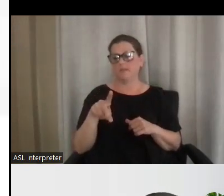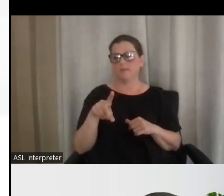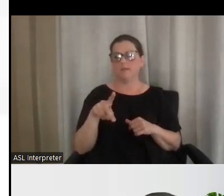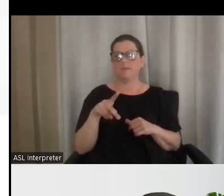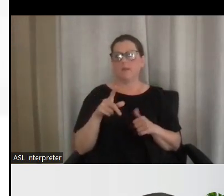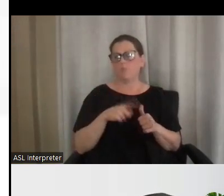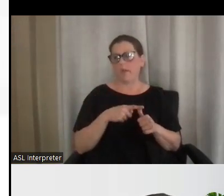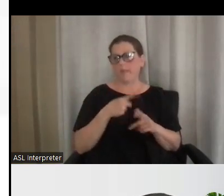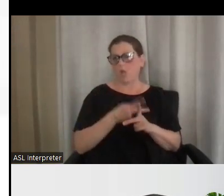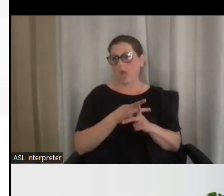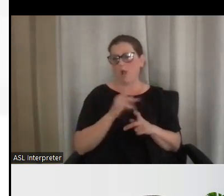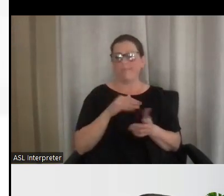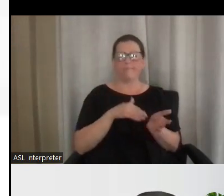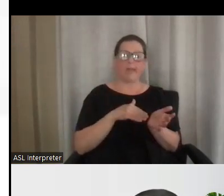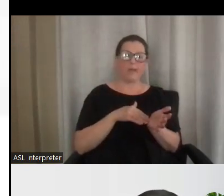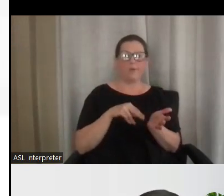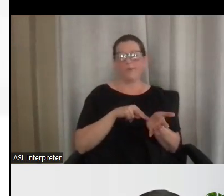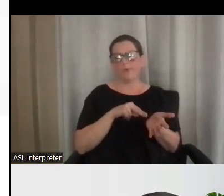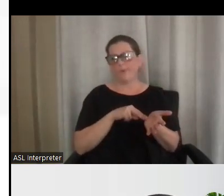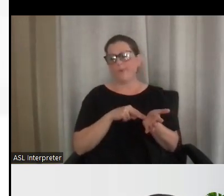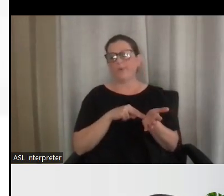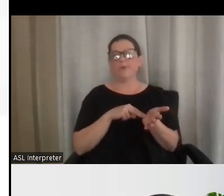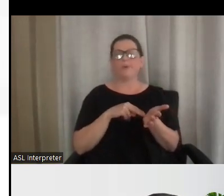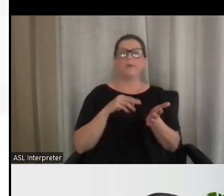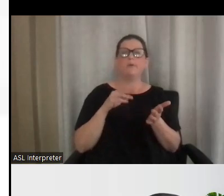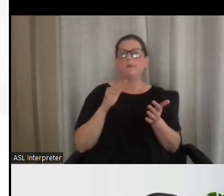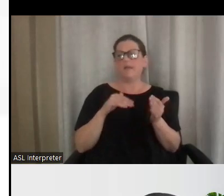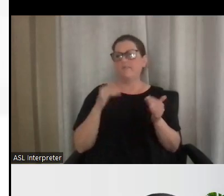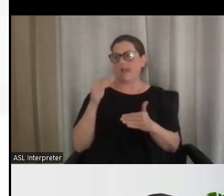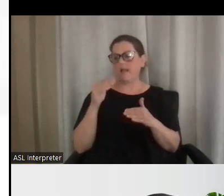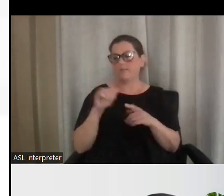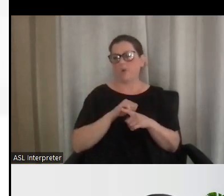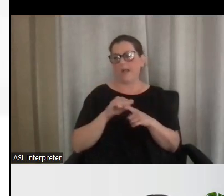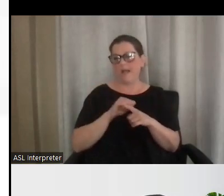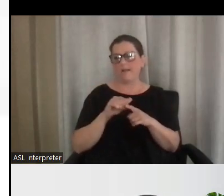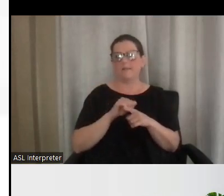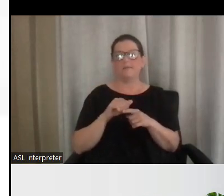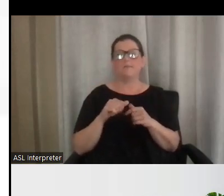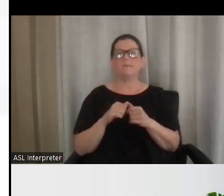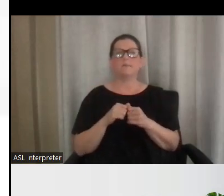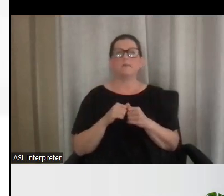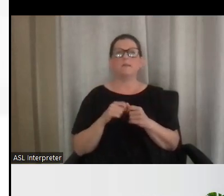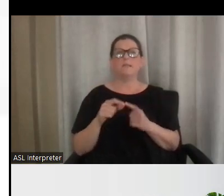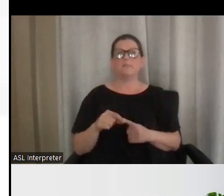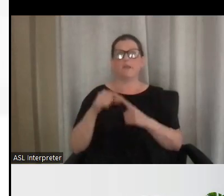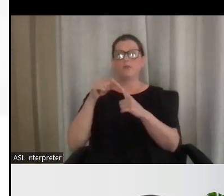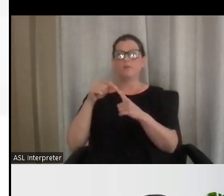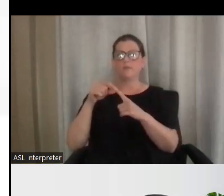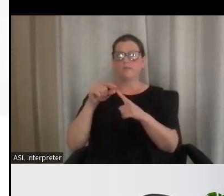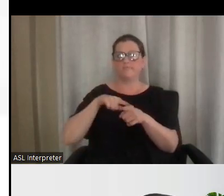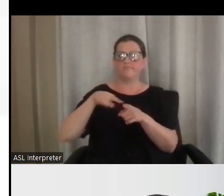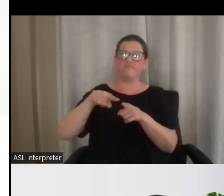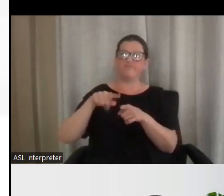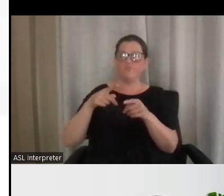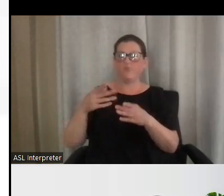this includes physicians, nurses, advanced practice providers working in a primary care setting, specialty care providers. So again,